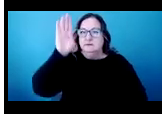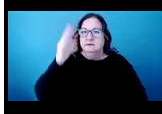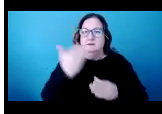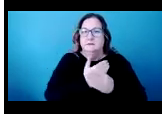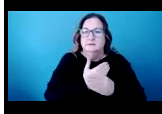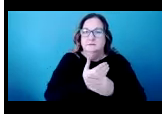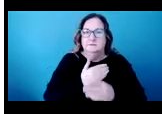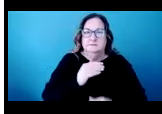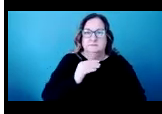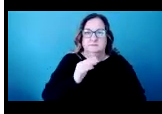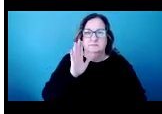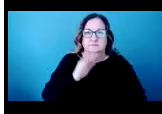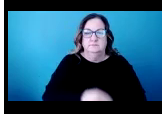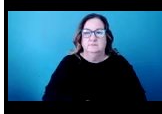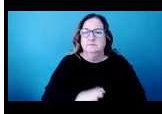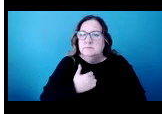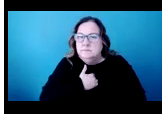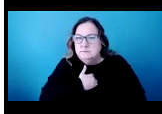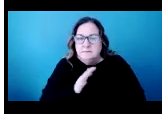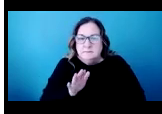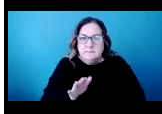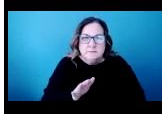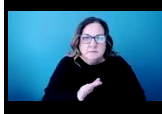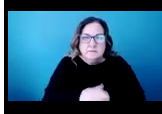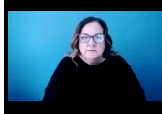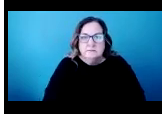So, sorry, what was that?